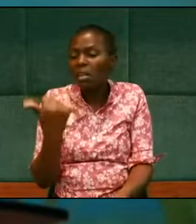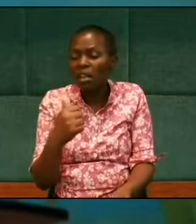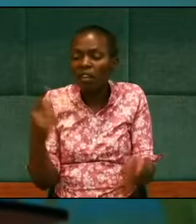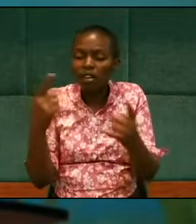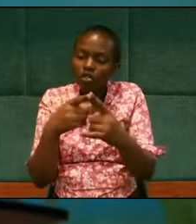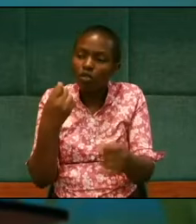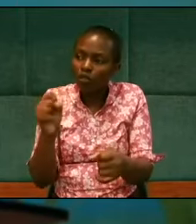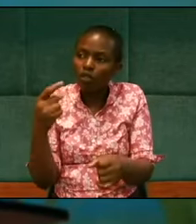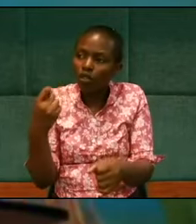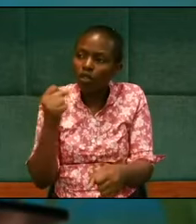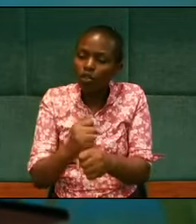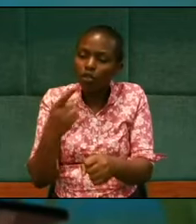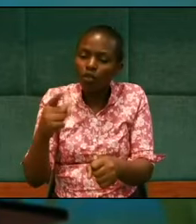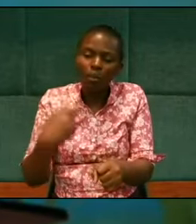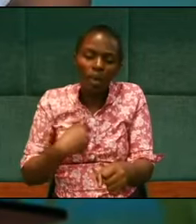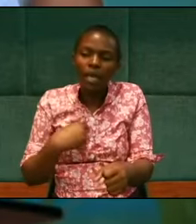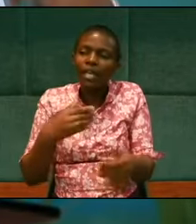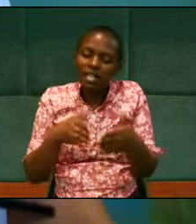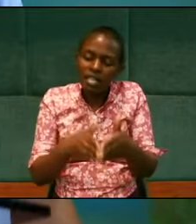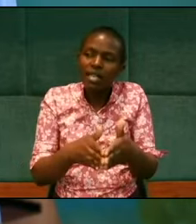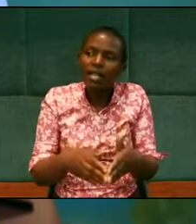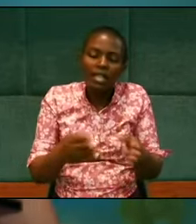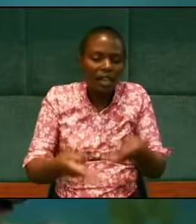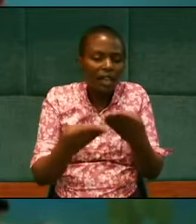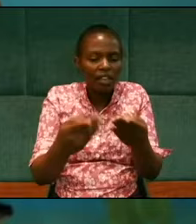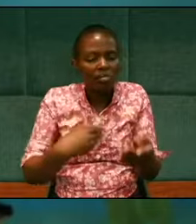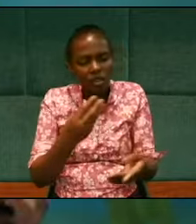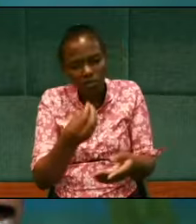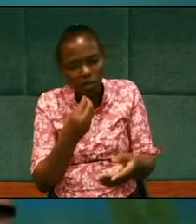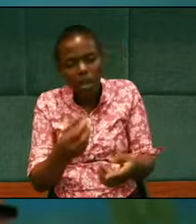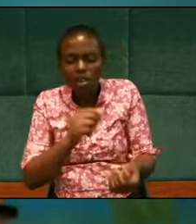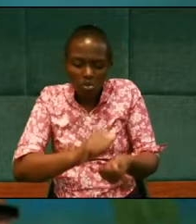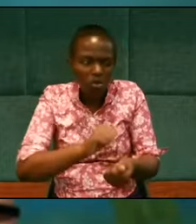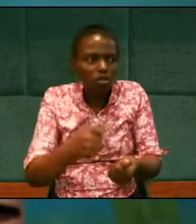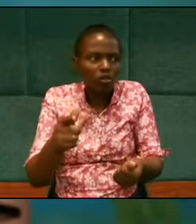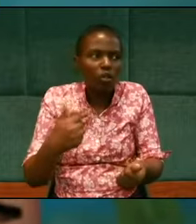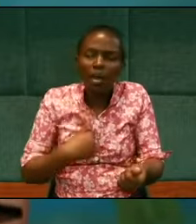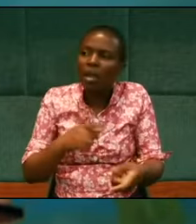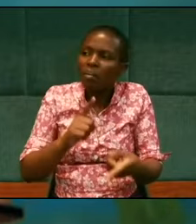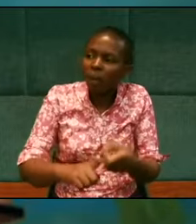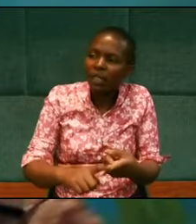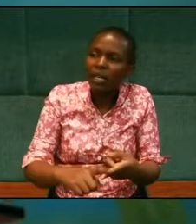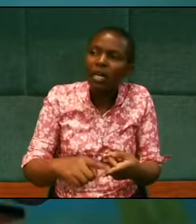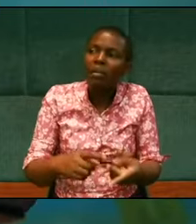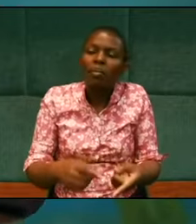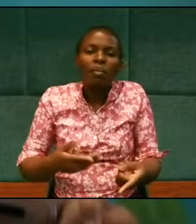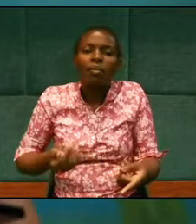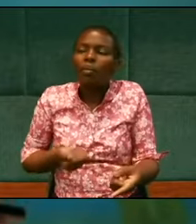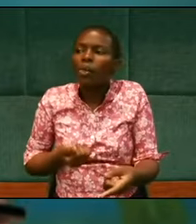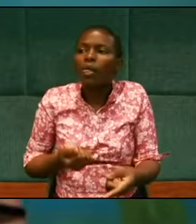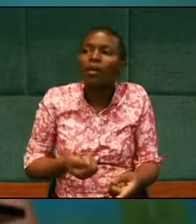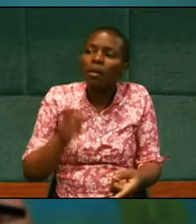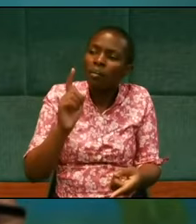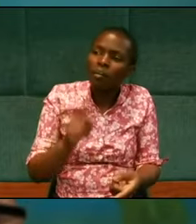They can cook for me. They can help me do anything. They can give me a lot of companionship. But guess what? This one, my mother cannot provide. My sisters